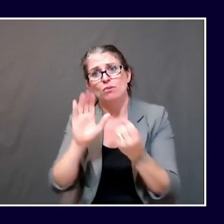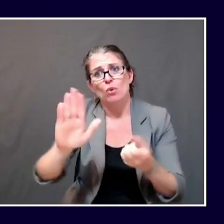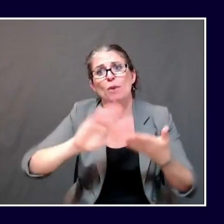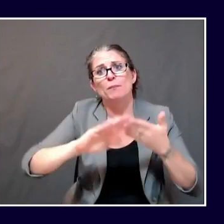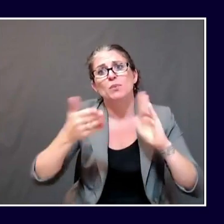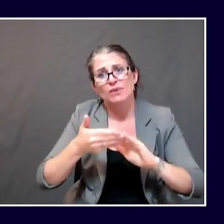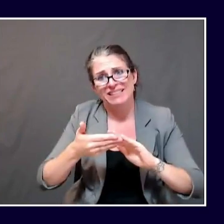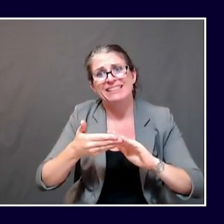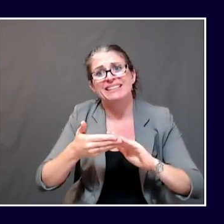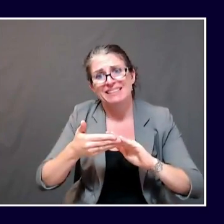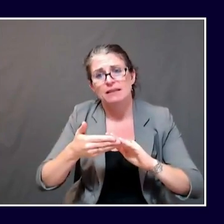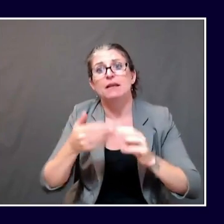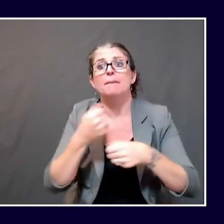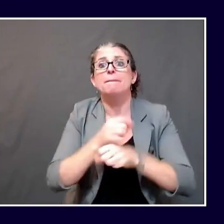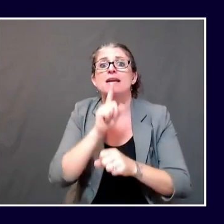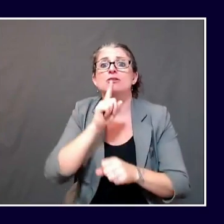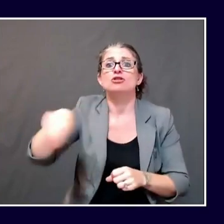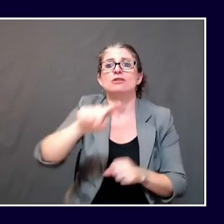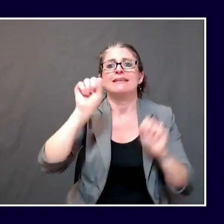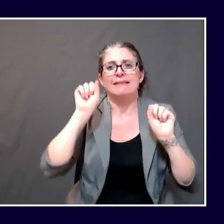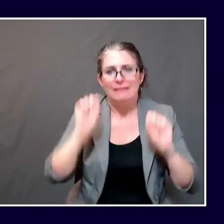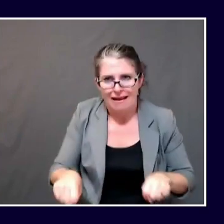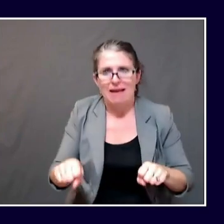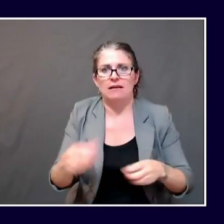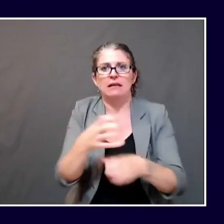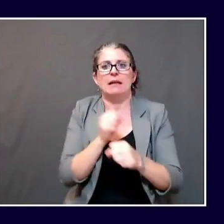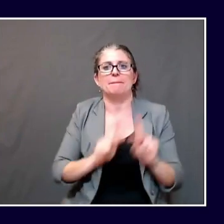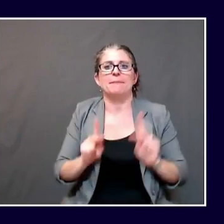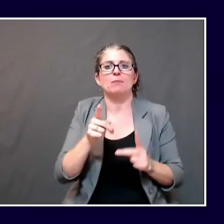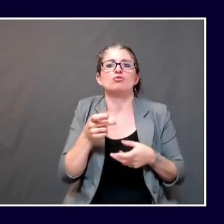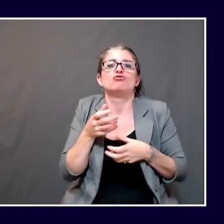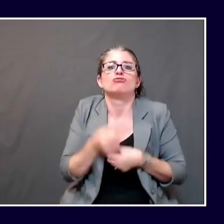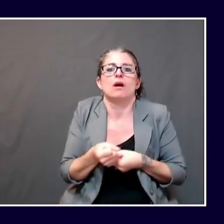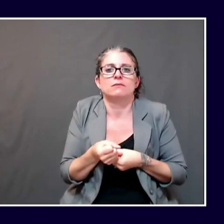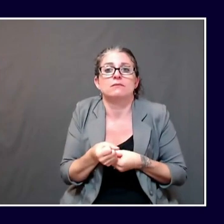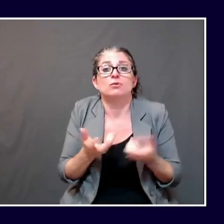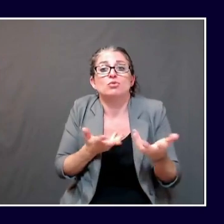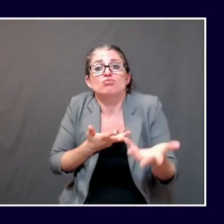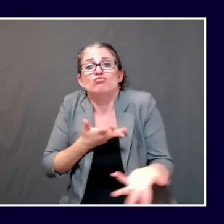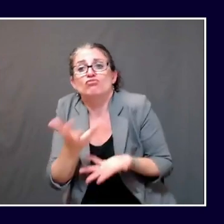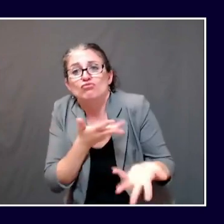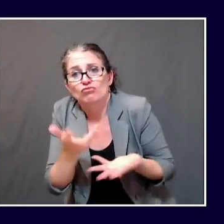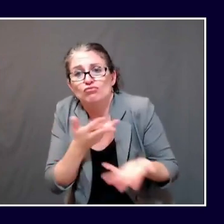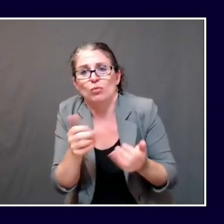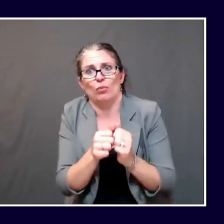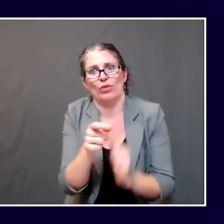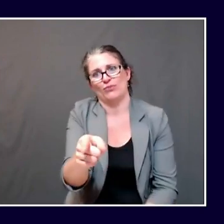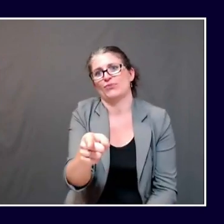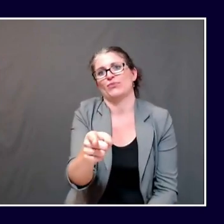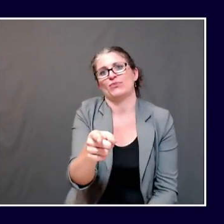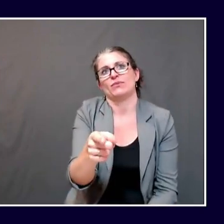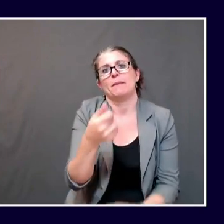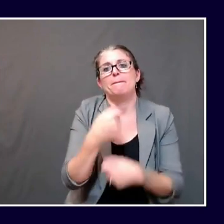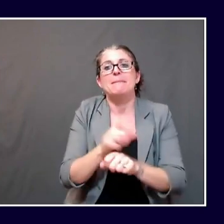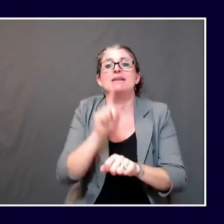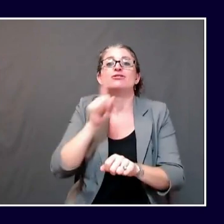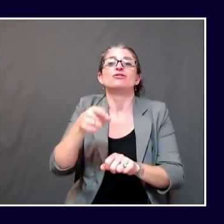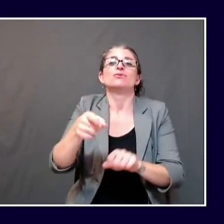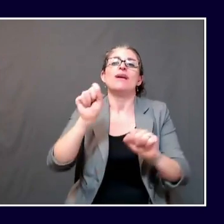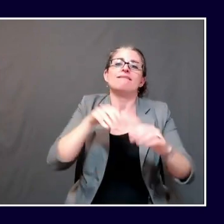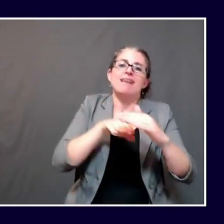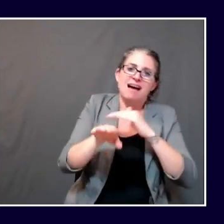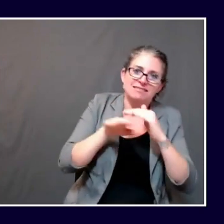at the site of care, people understand cultural differences, are able to broach those divides, and begin to provide the